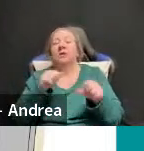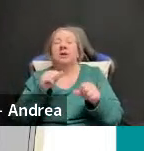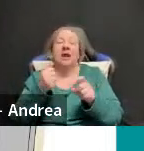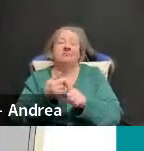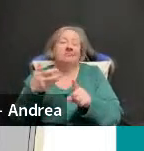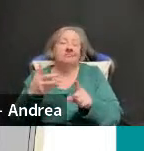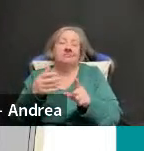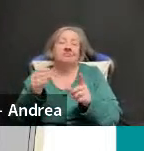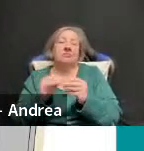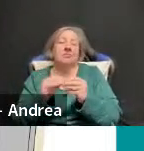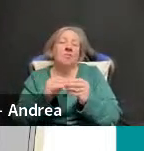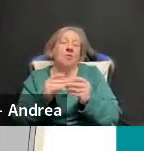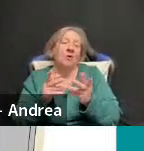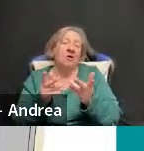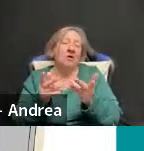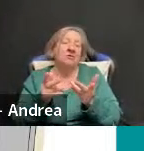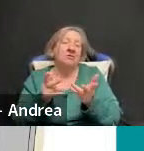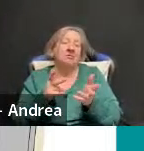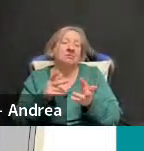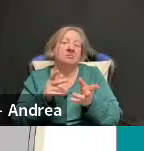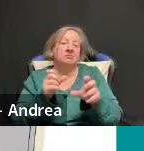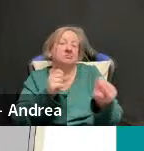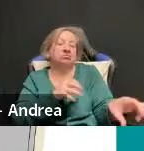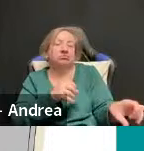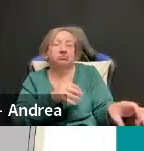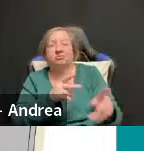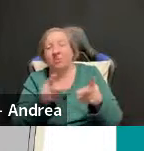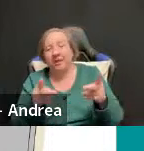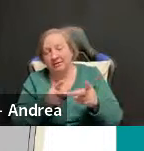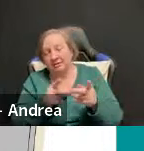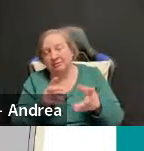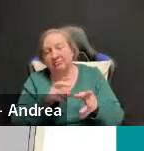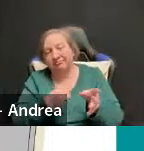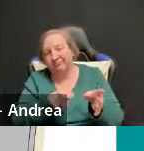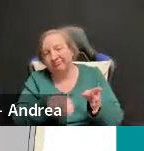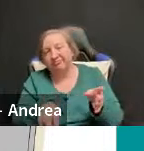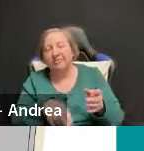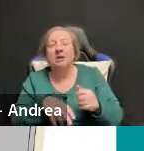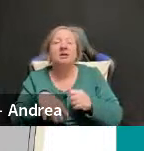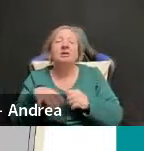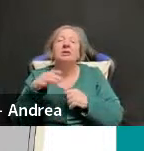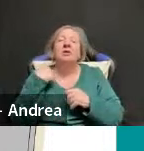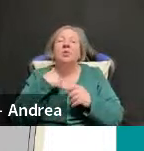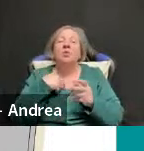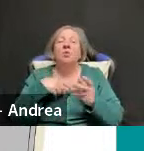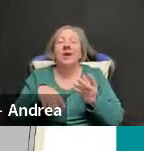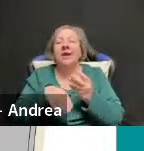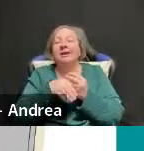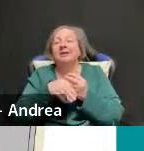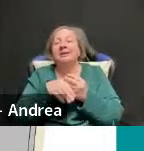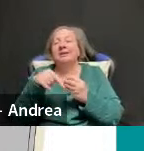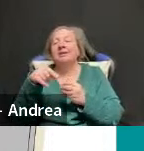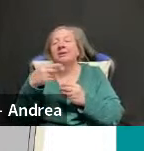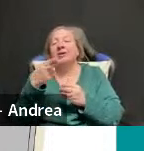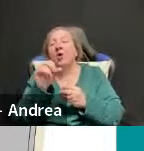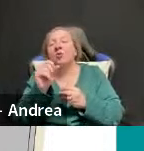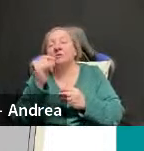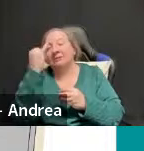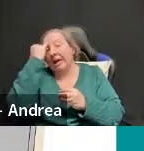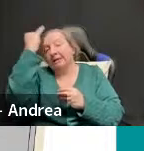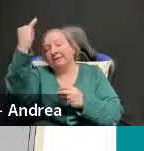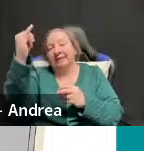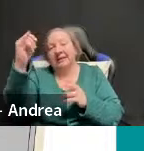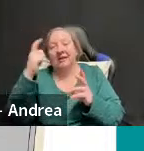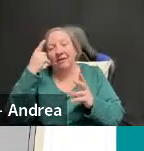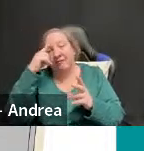that space as well. So again, we've ghosted in the ramp. It is possible to get a ramp in here.